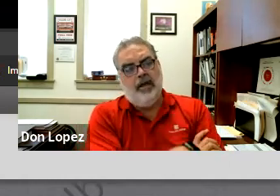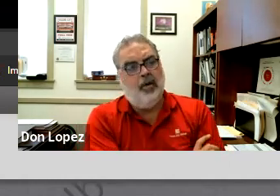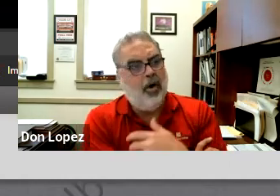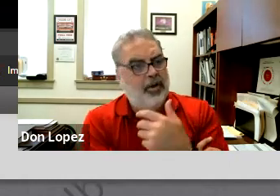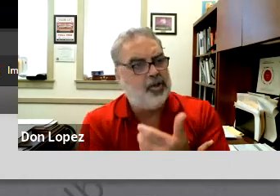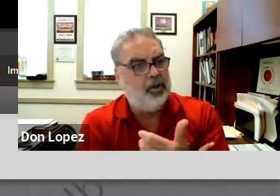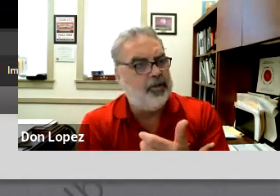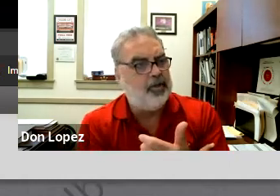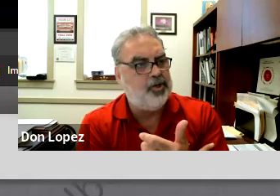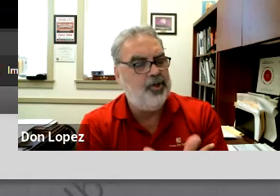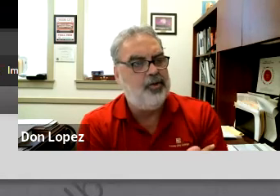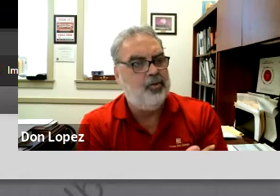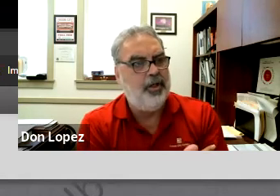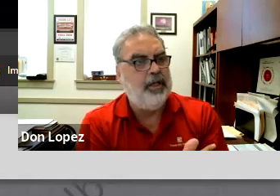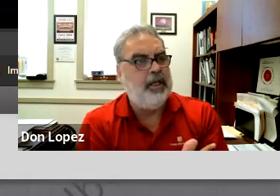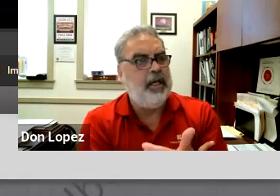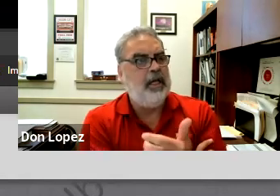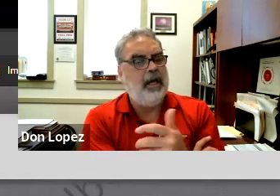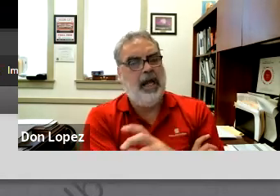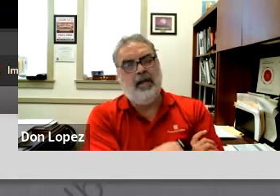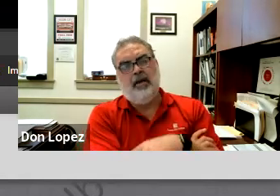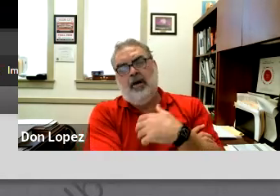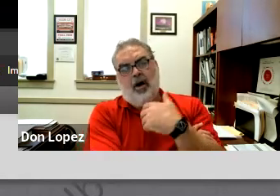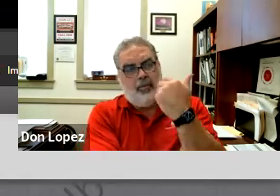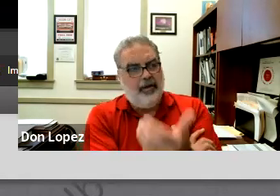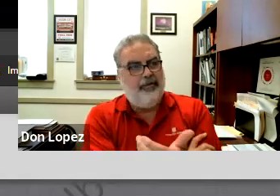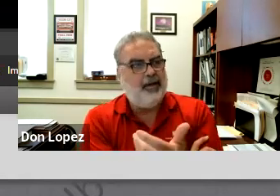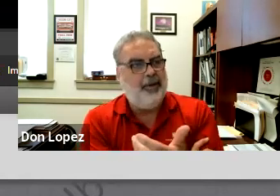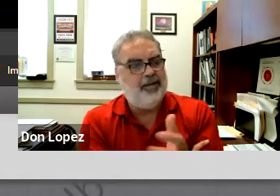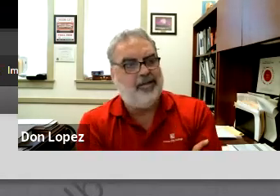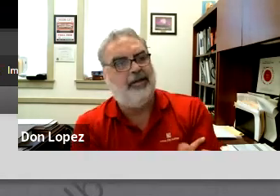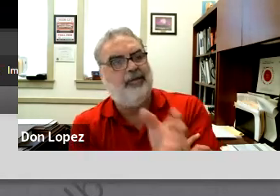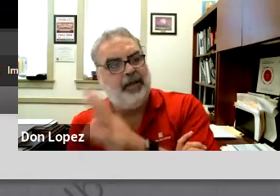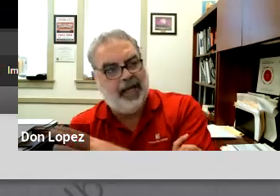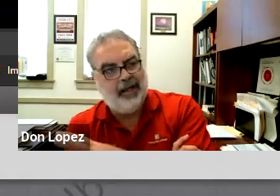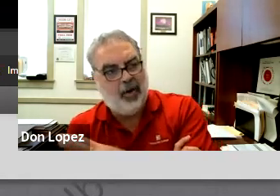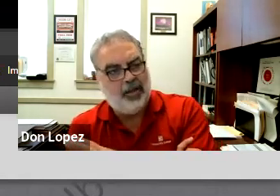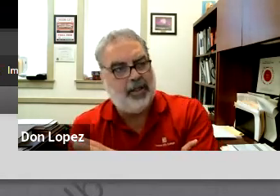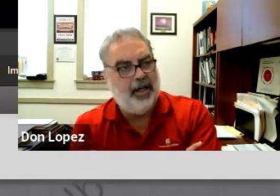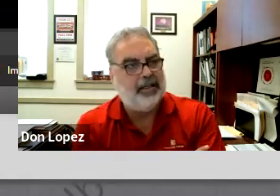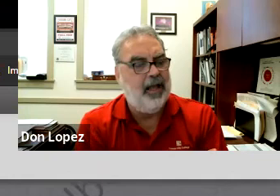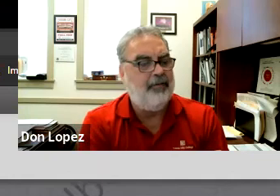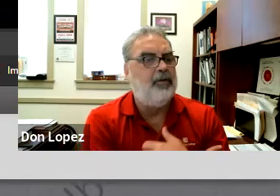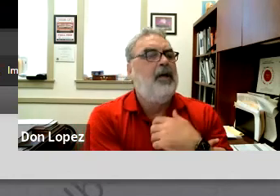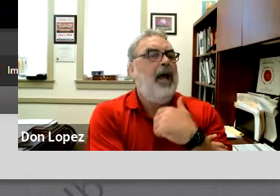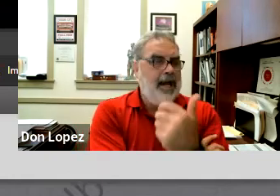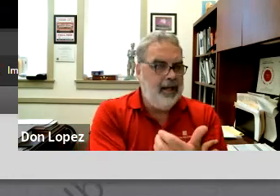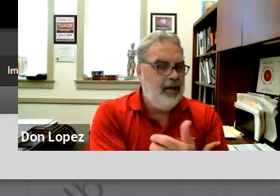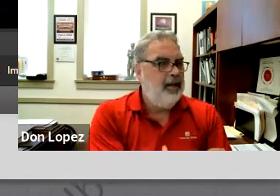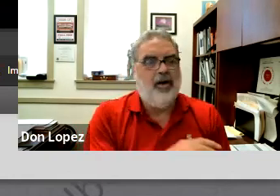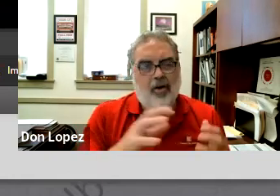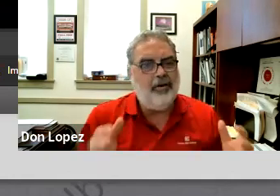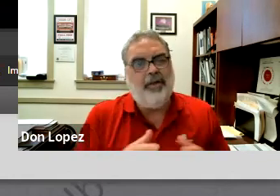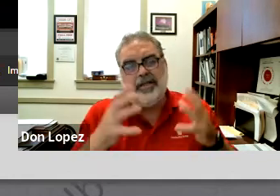and, you know, what are the services our students really need, and are we in fact being successful in getting them on to the next level?